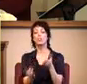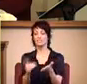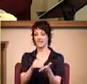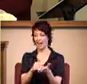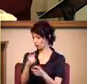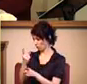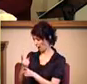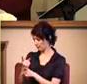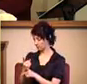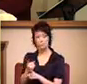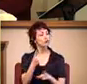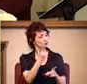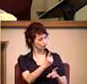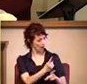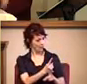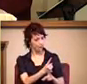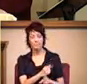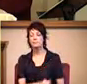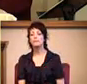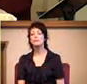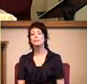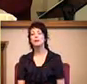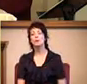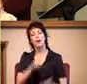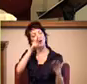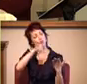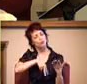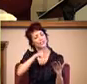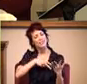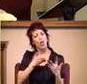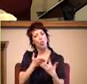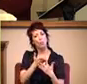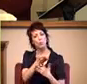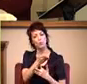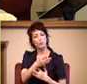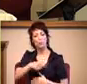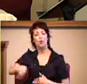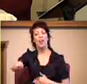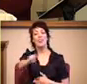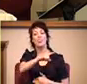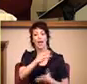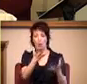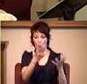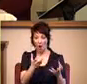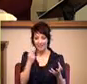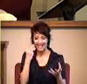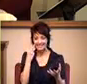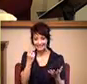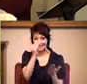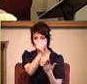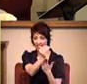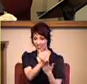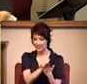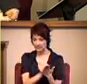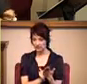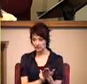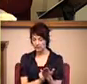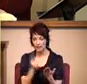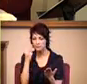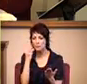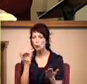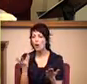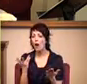And when I read through what people want, when I see the lists, what I